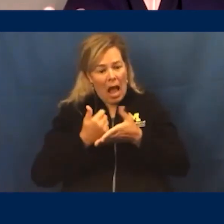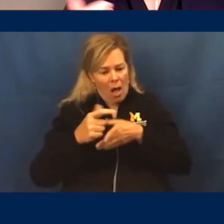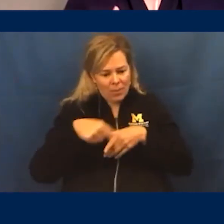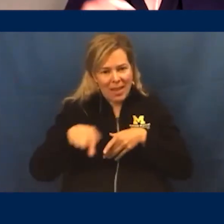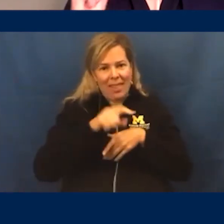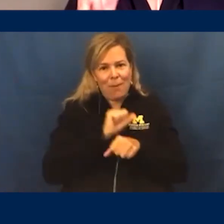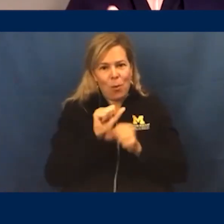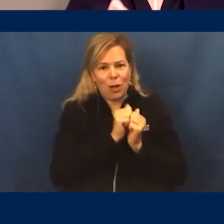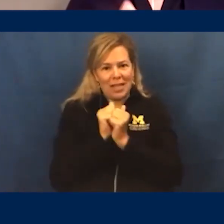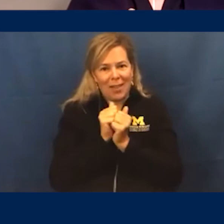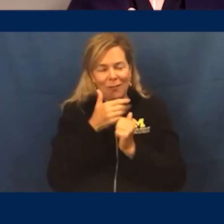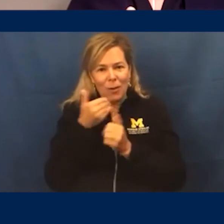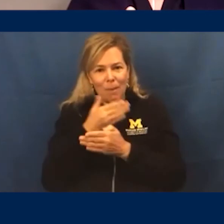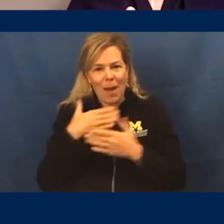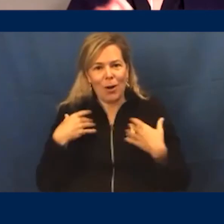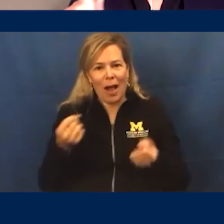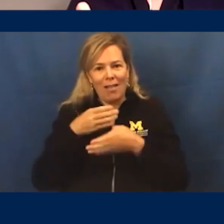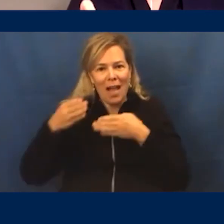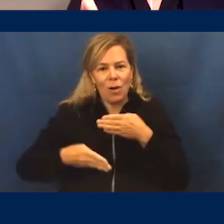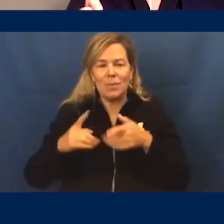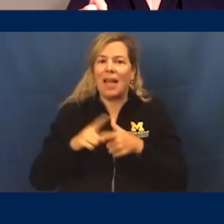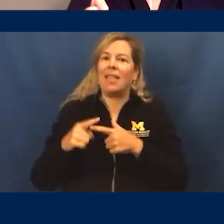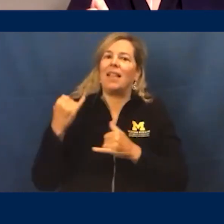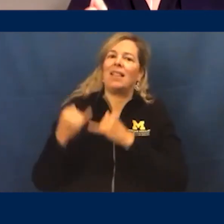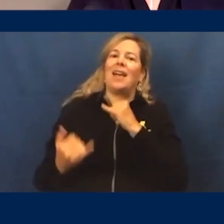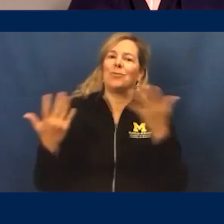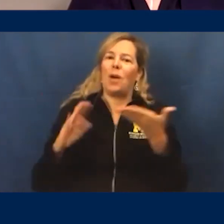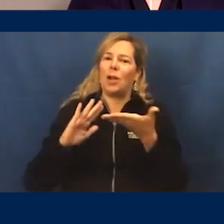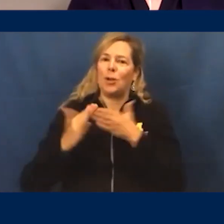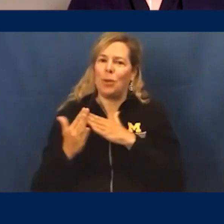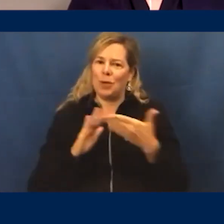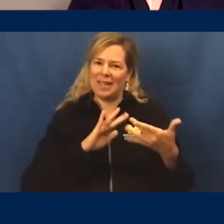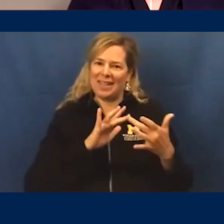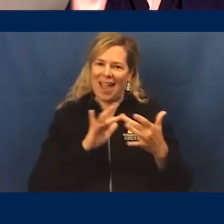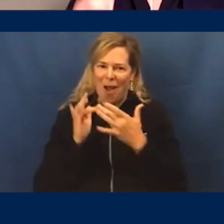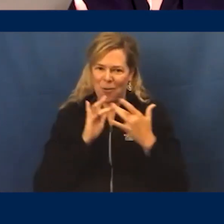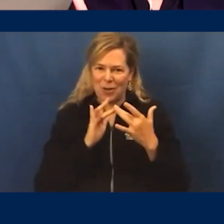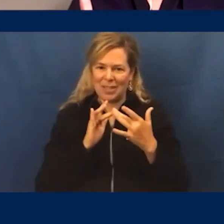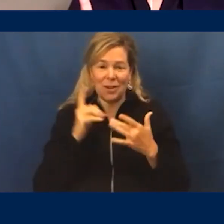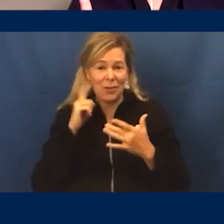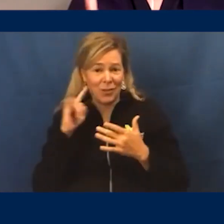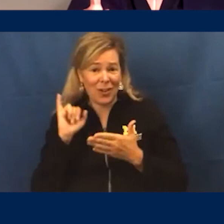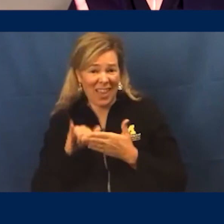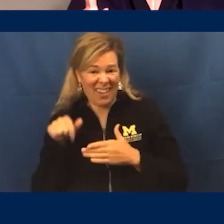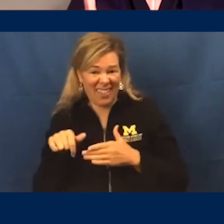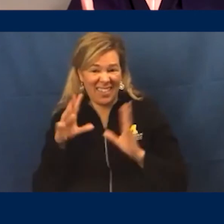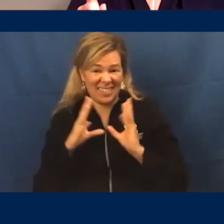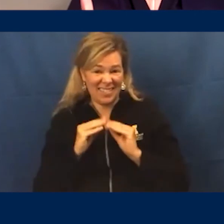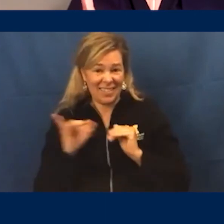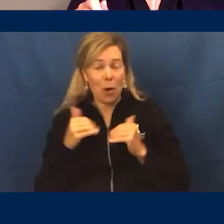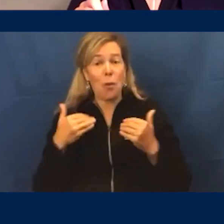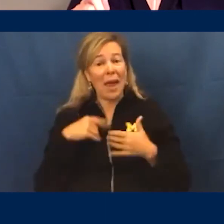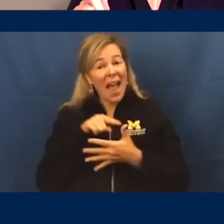health outcomes. And then finally, community outreach, and we heard a lot about that in this session also. We have the tools, we just need to